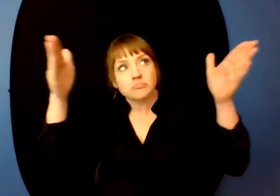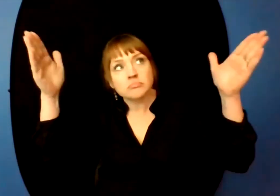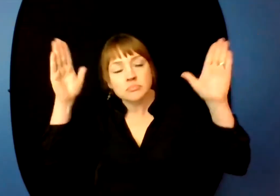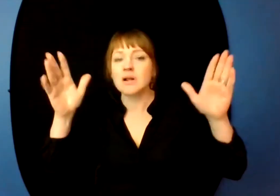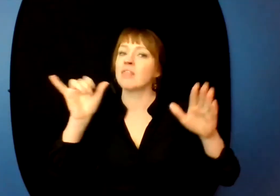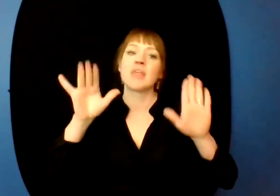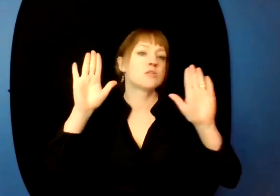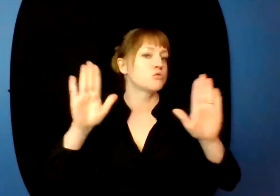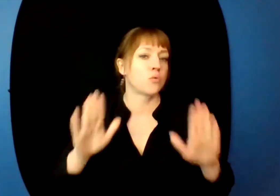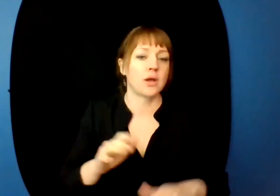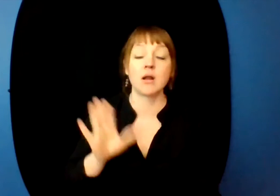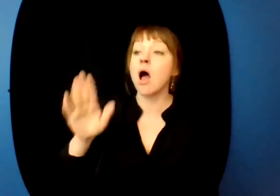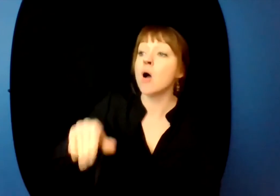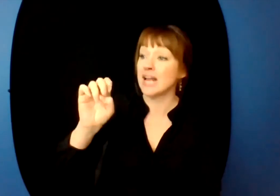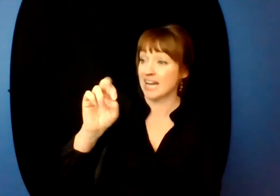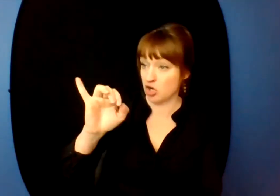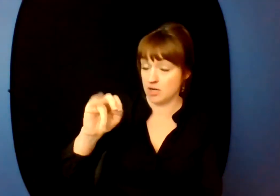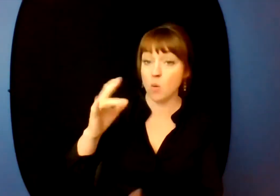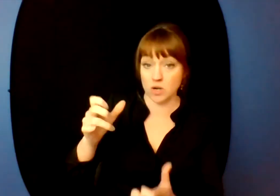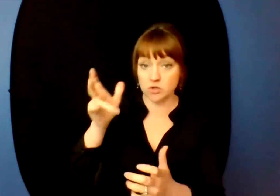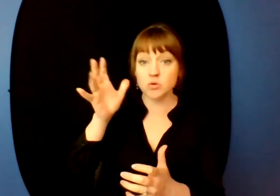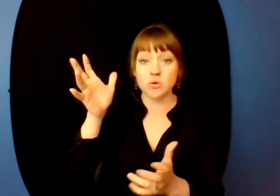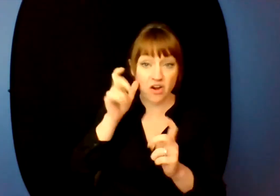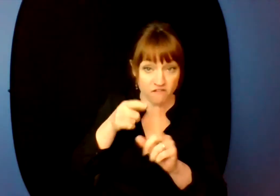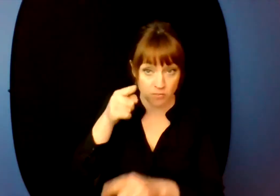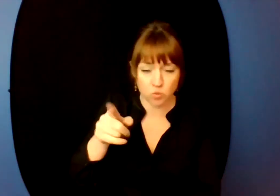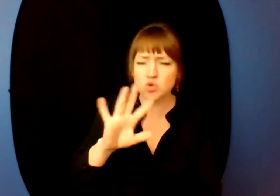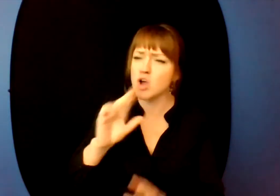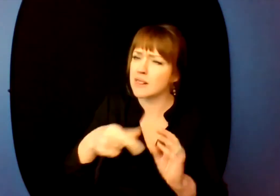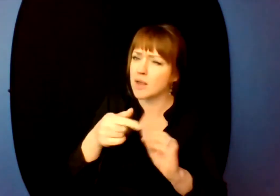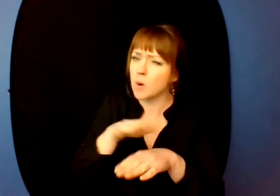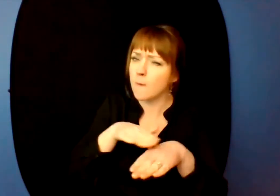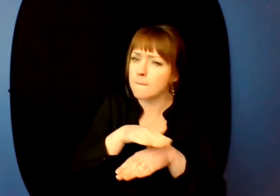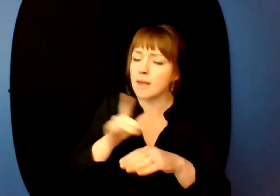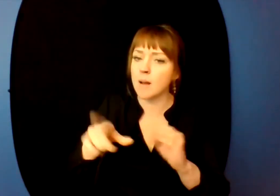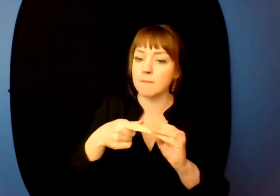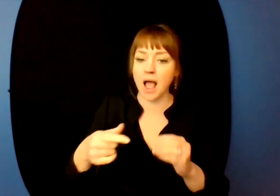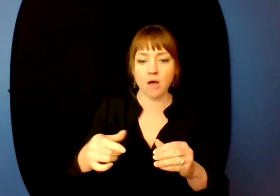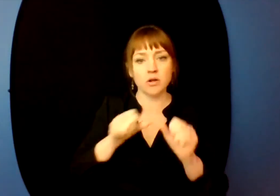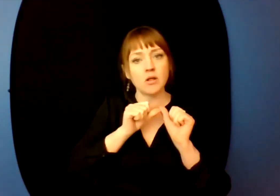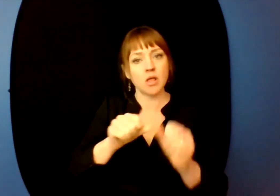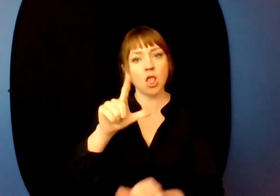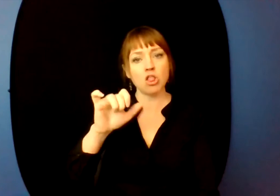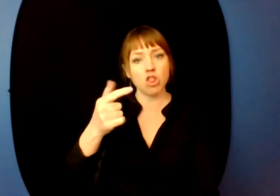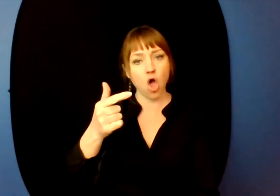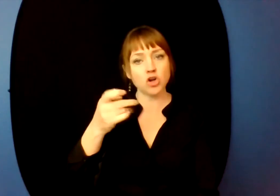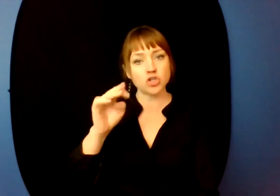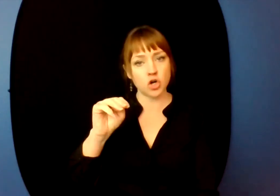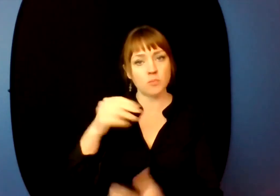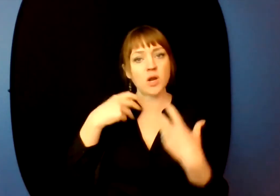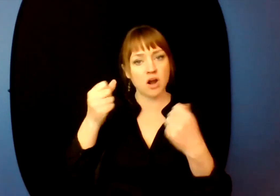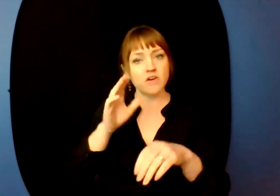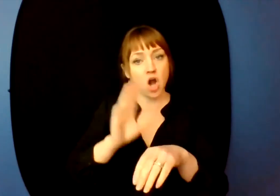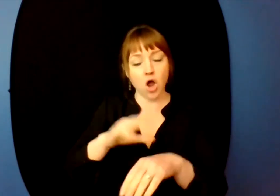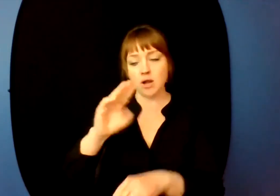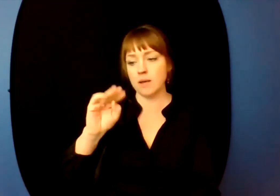Erin, I did want to hear from you. You talked a little bit about what long-term recovery on MOUD looks like for you. What